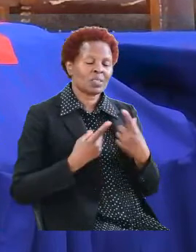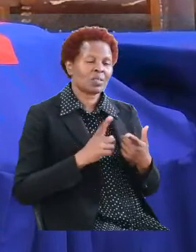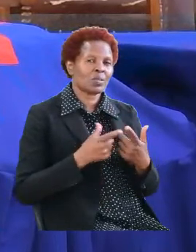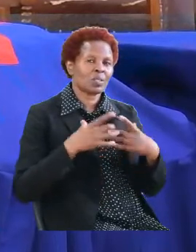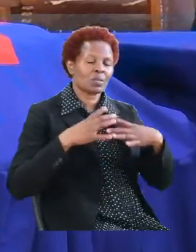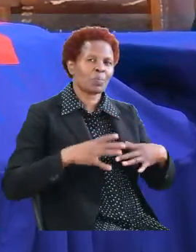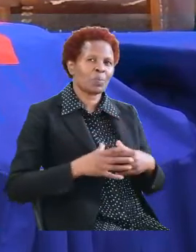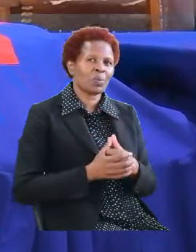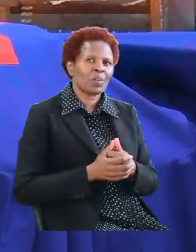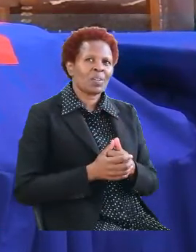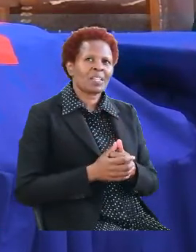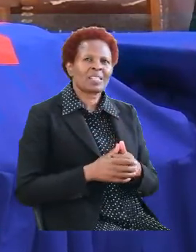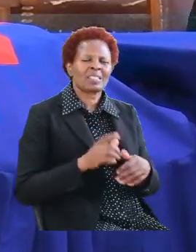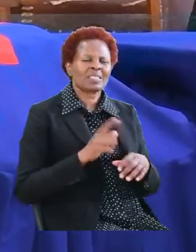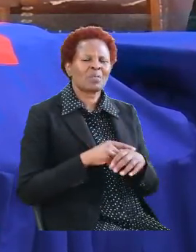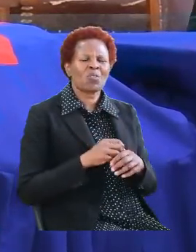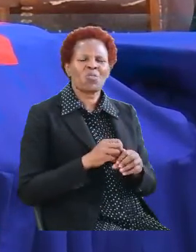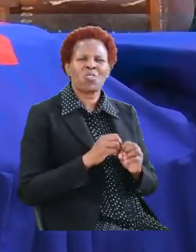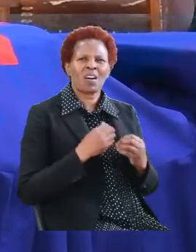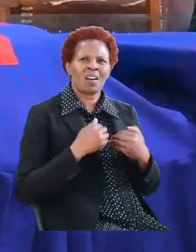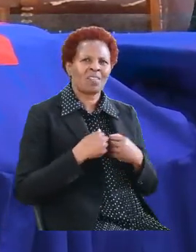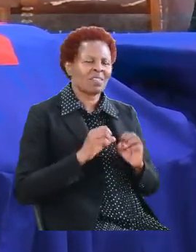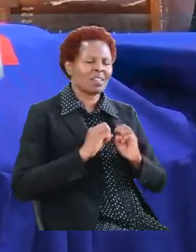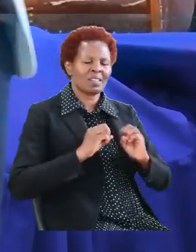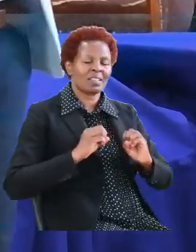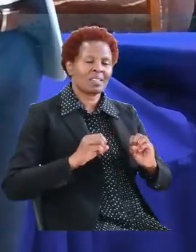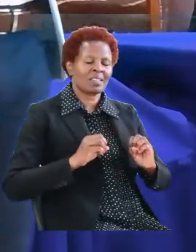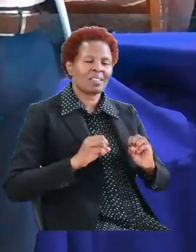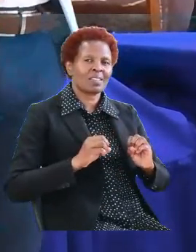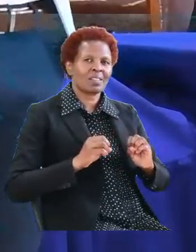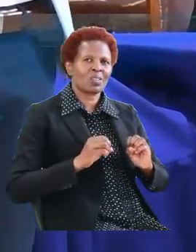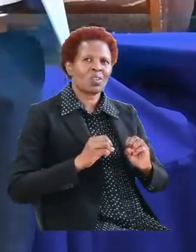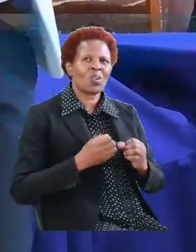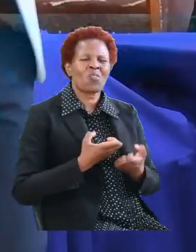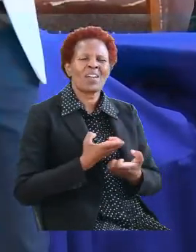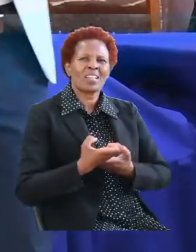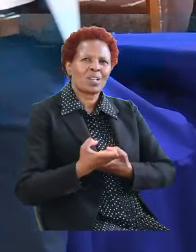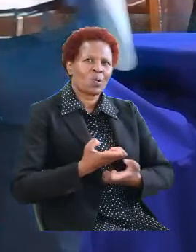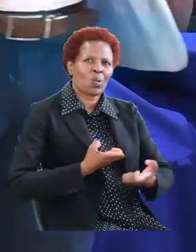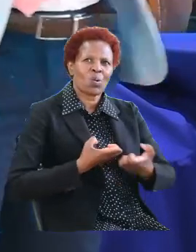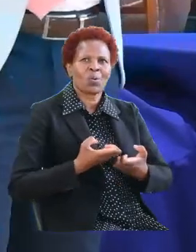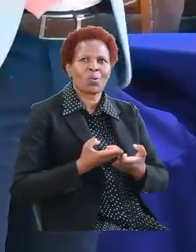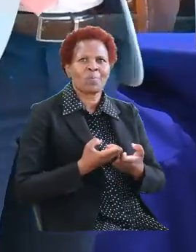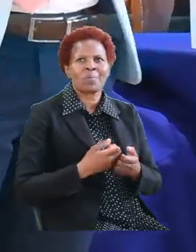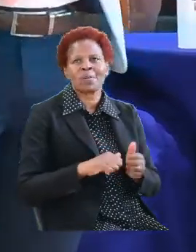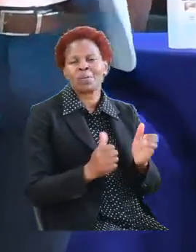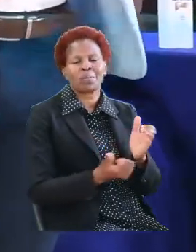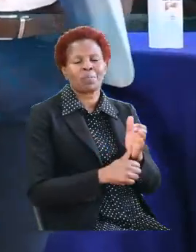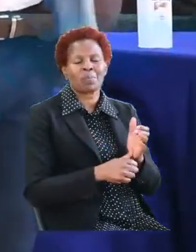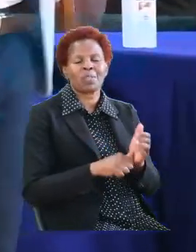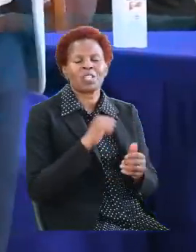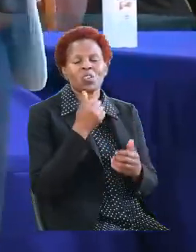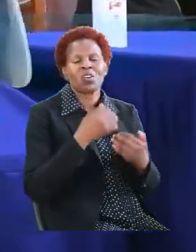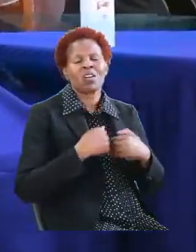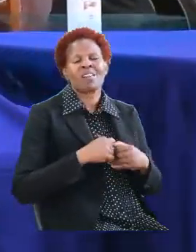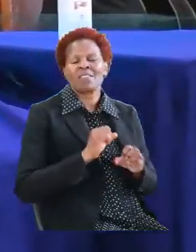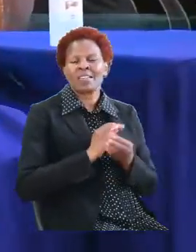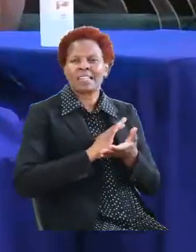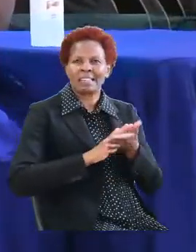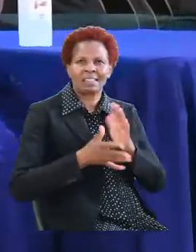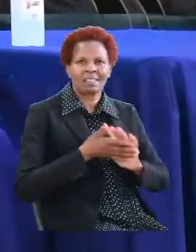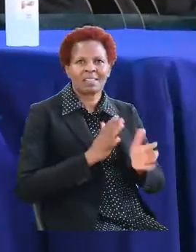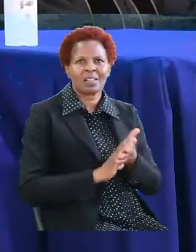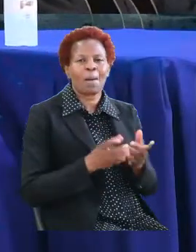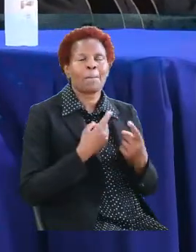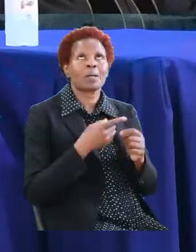are coming from a season of lack. They are coming from a season of economic crisis. They didn't have anything, you know. Yet the